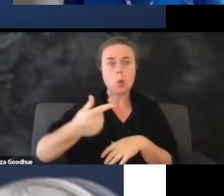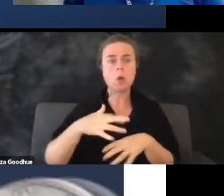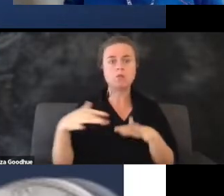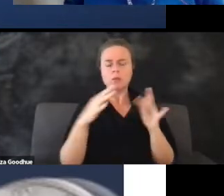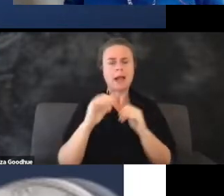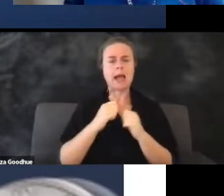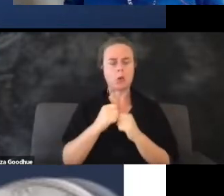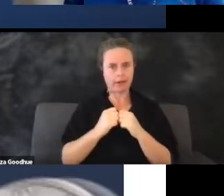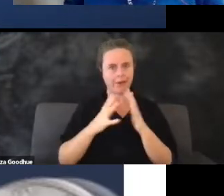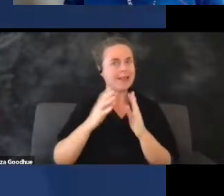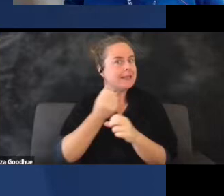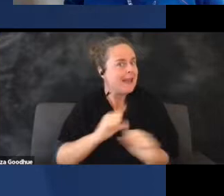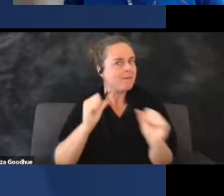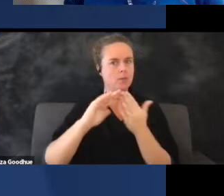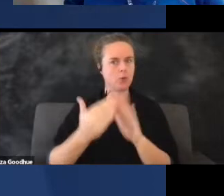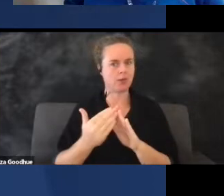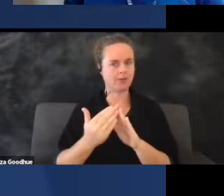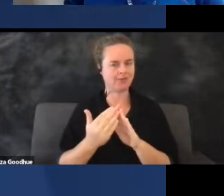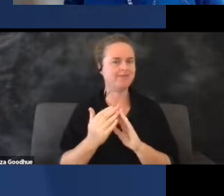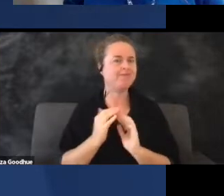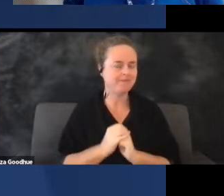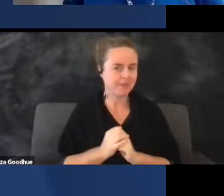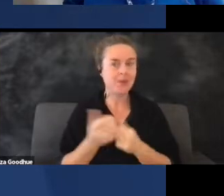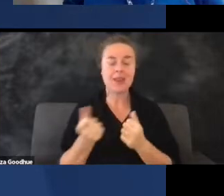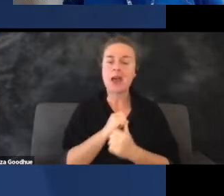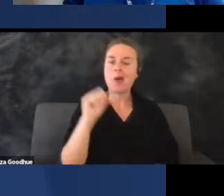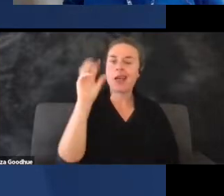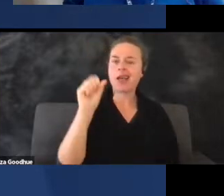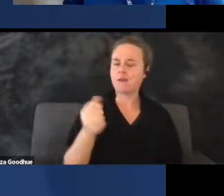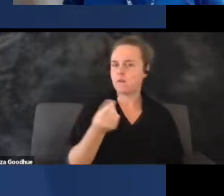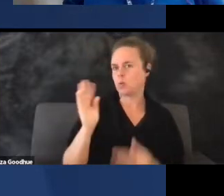I'm going to tell a couple of stories next. I